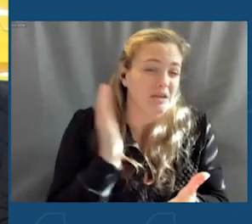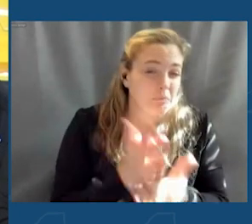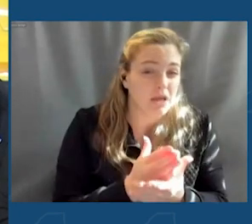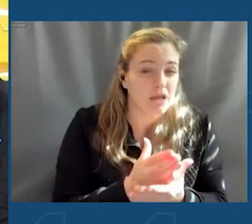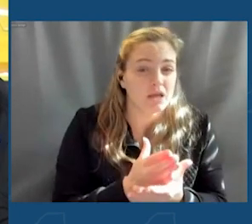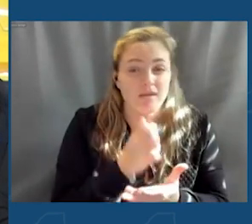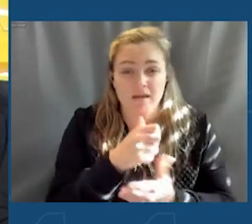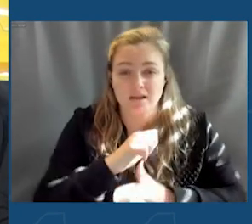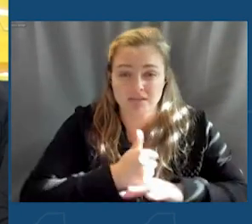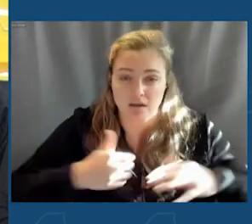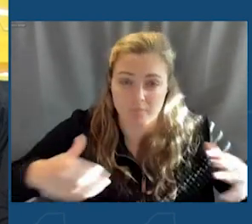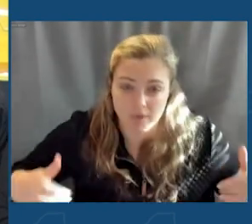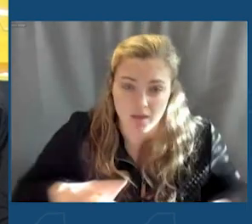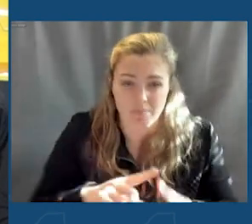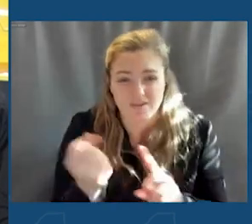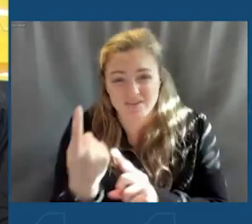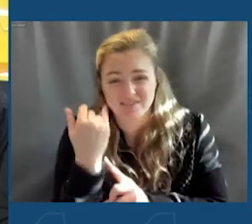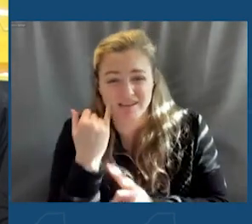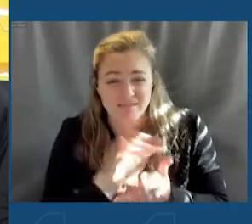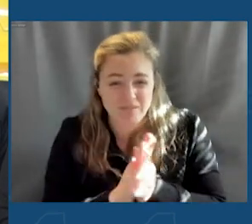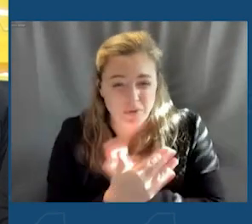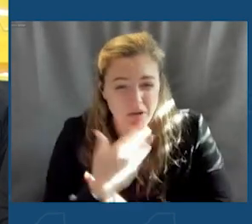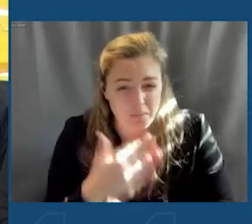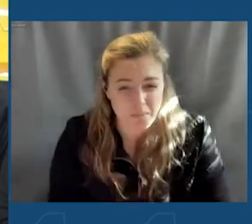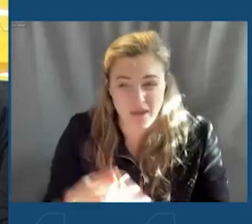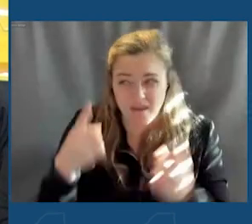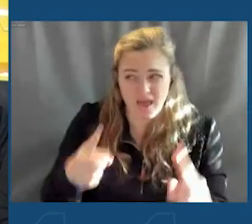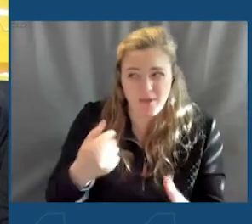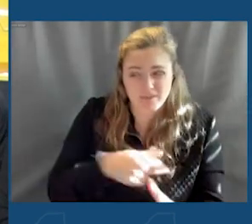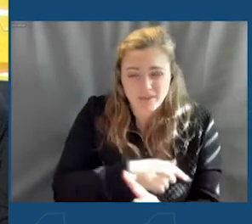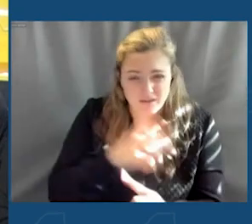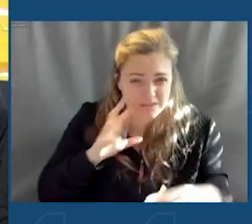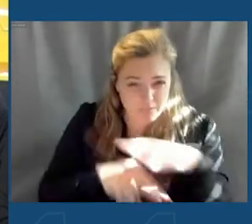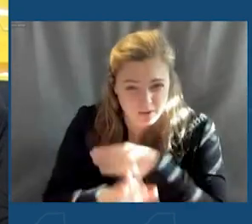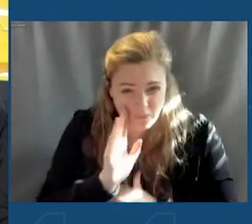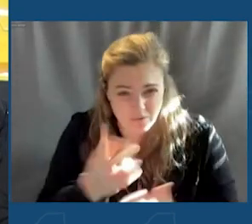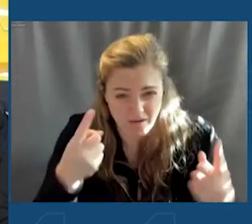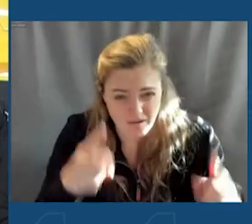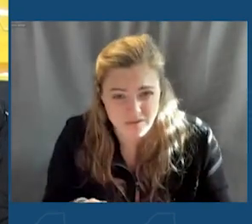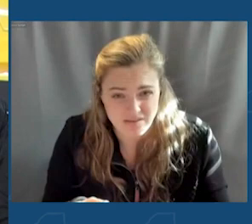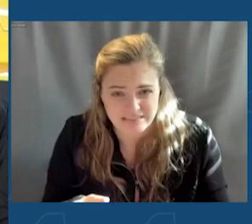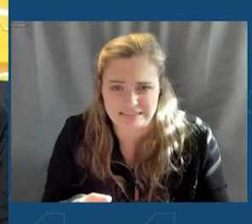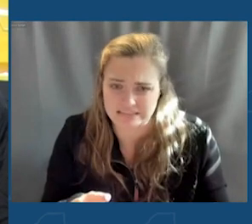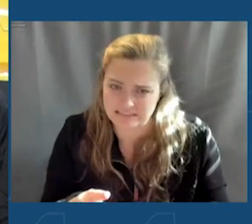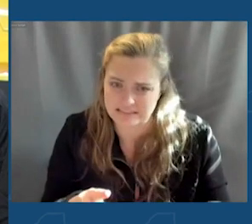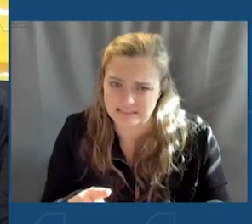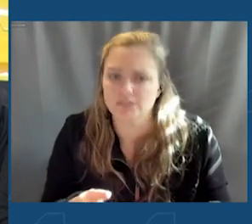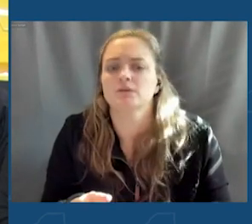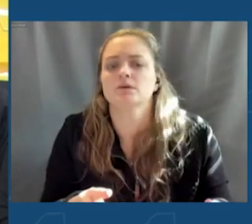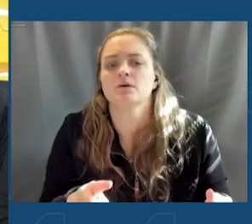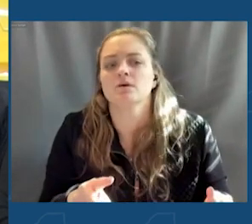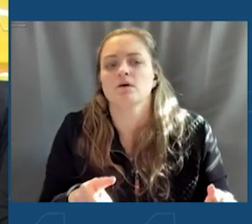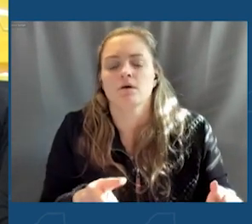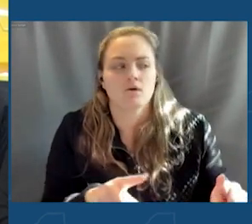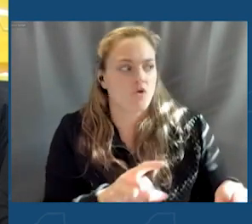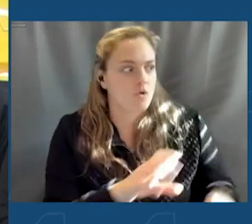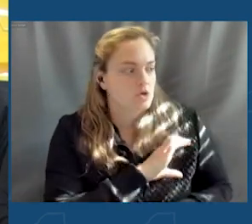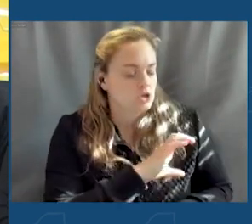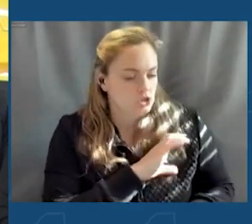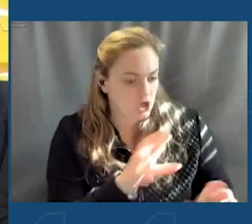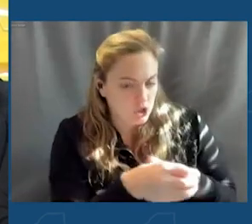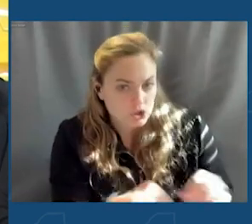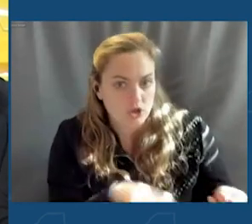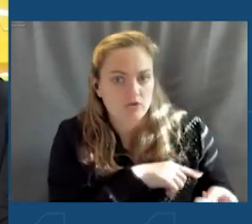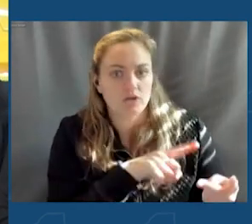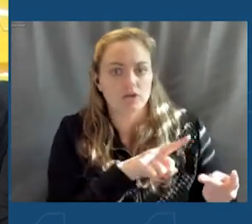if conditions get as bad as they are predicted, and our eyes on the ground from our Sheriff's Office, our Department of